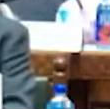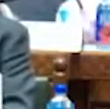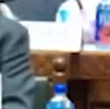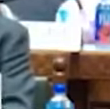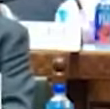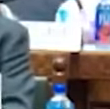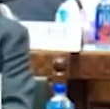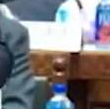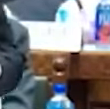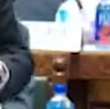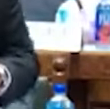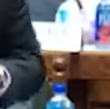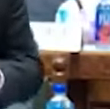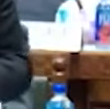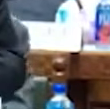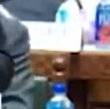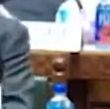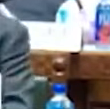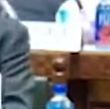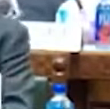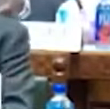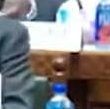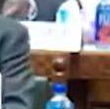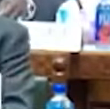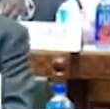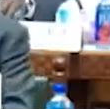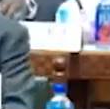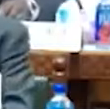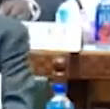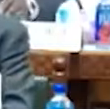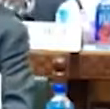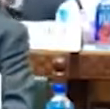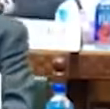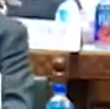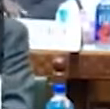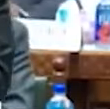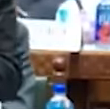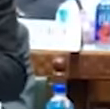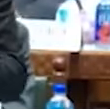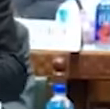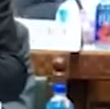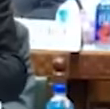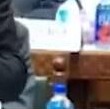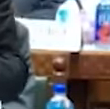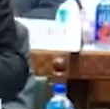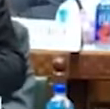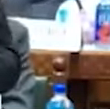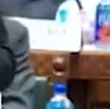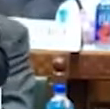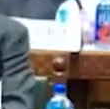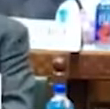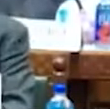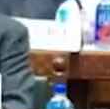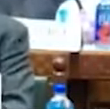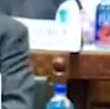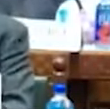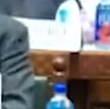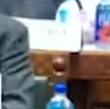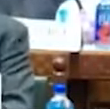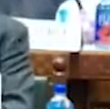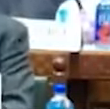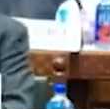oh, Mr. Speaker, sir. Speaker, sir, I remember a few years ago, about 3 years ago, sir, I remember 3